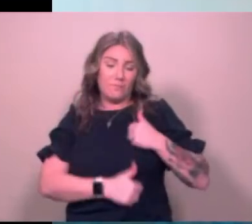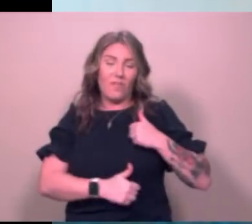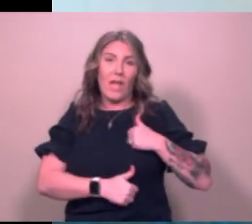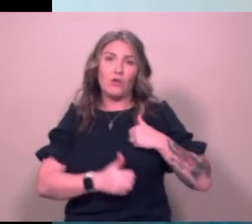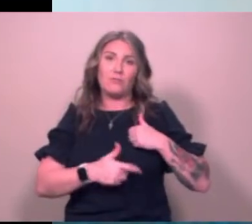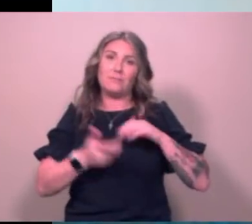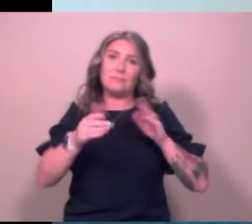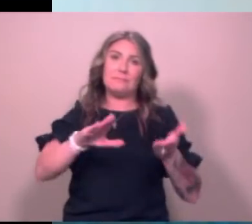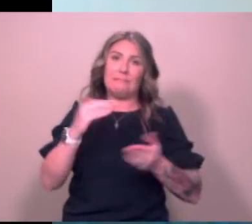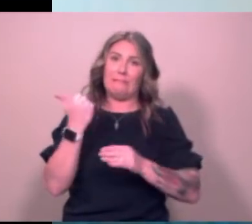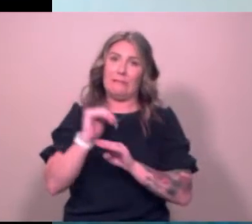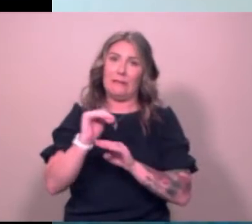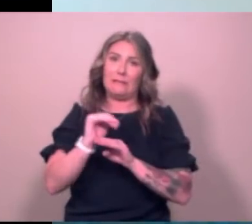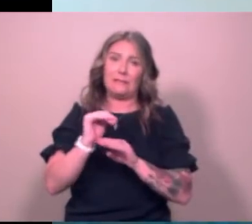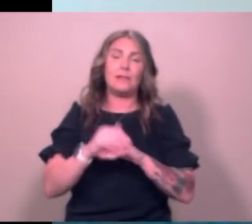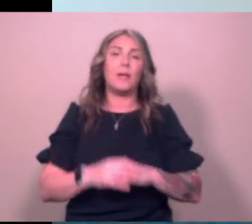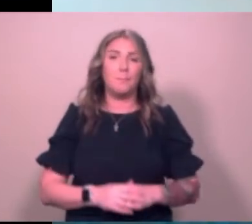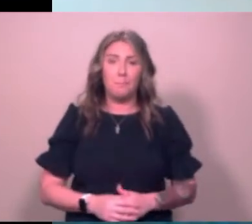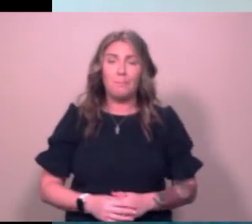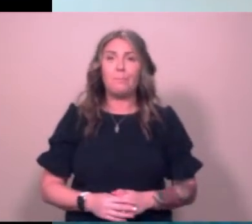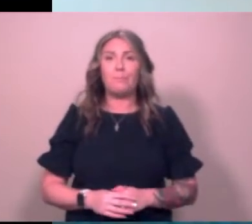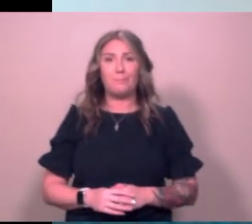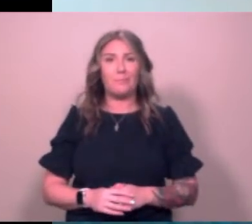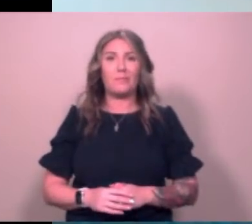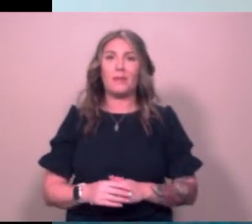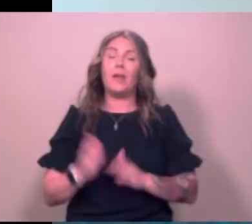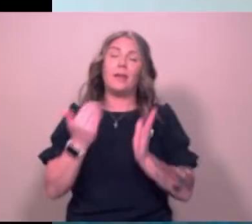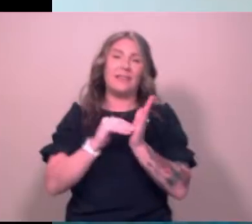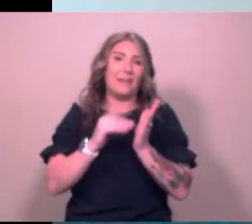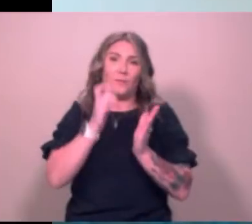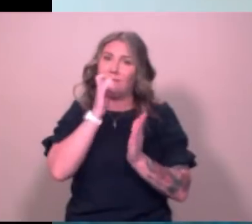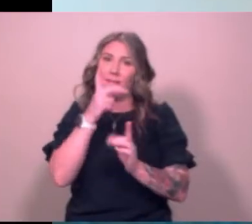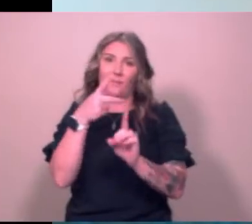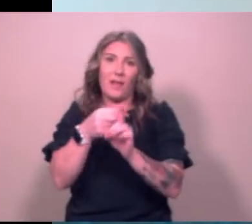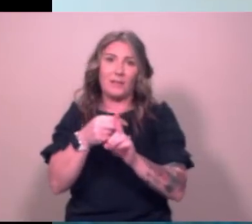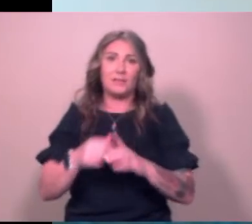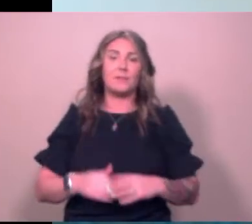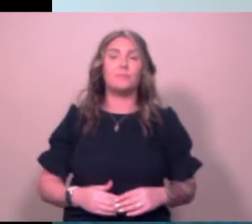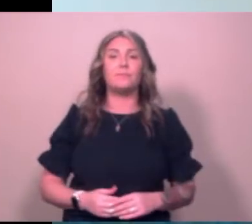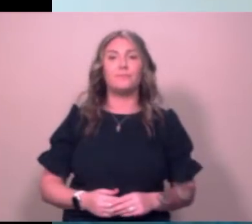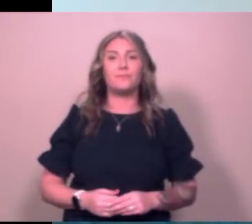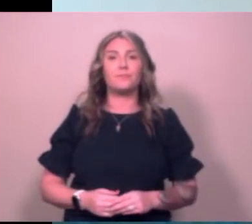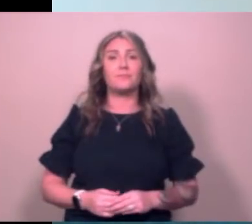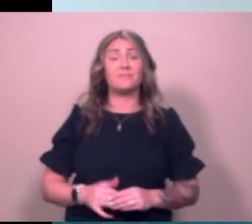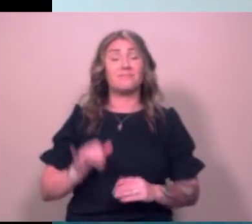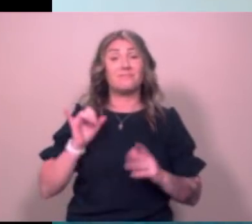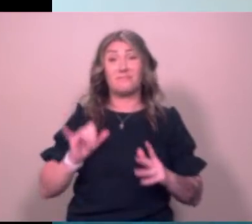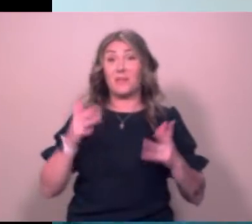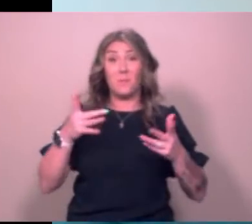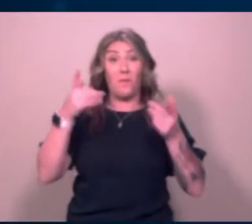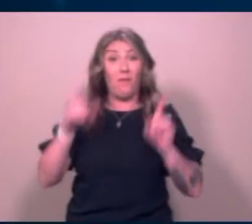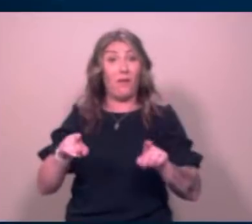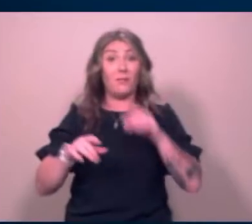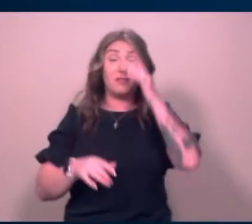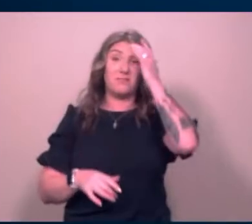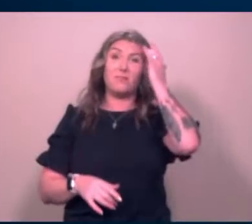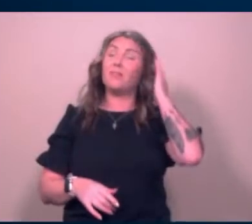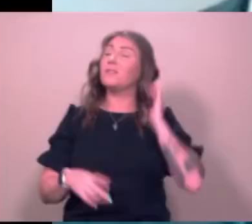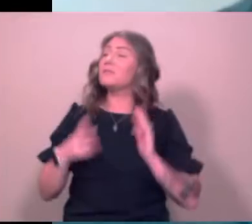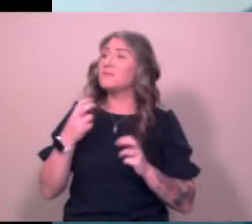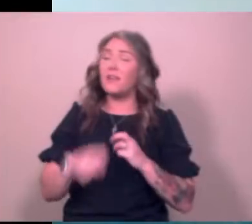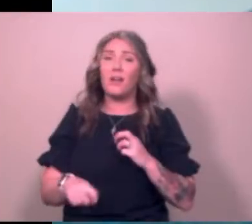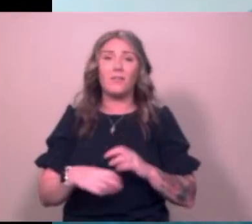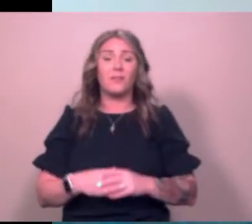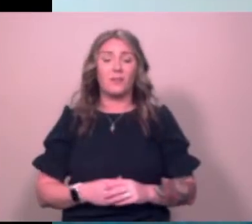so died and again unvaccinated. So that's the story. Yeah, tough numbers. And